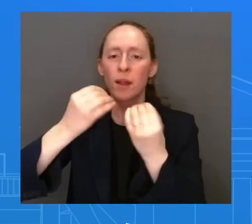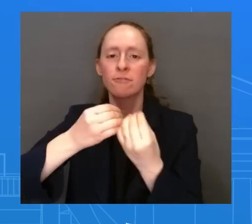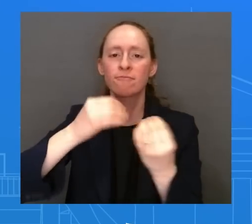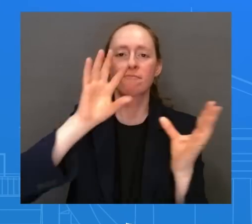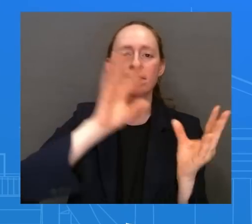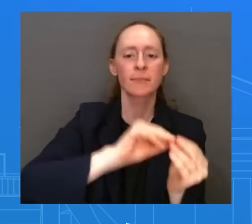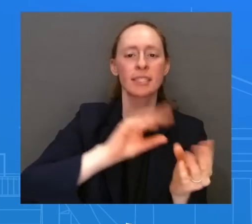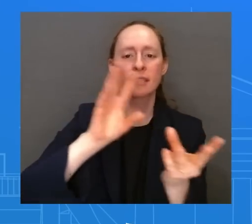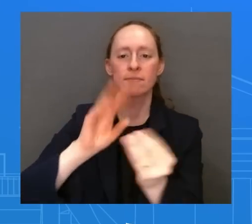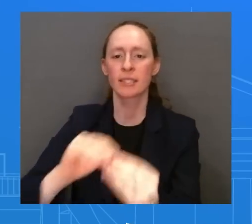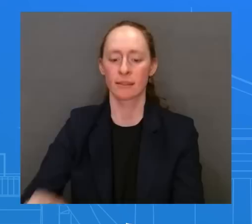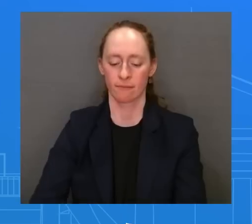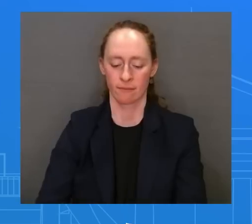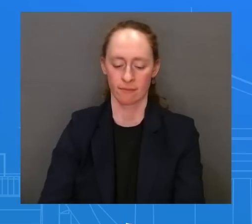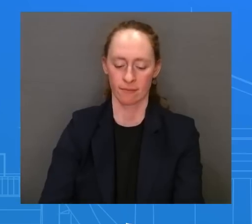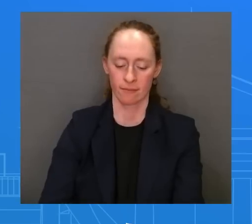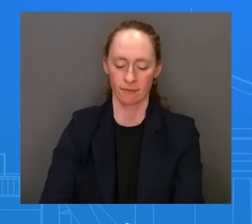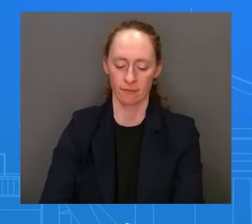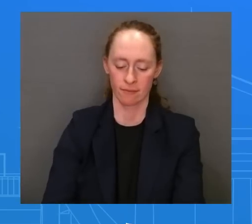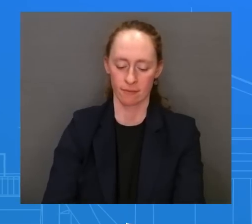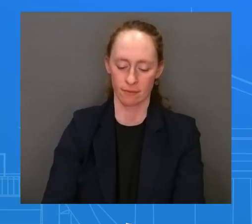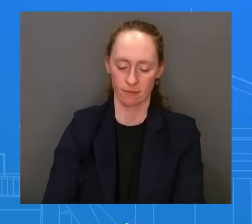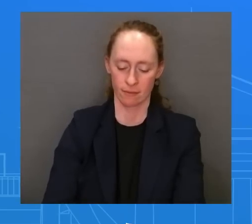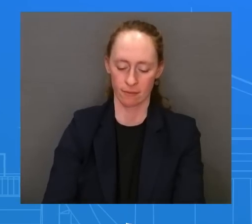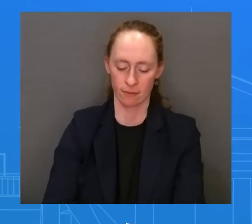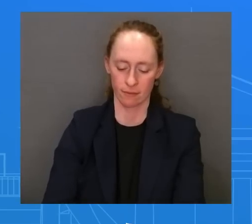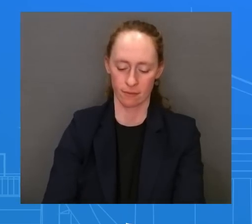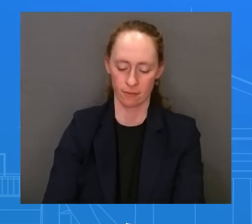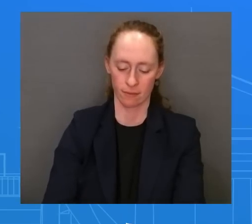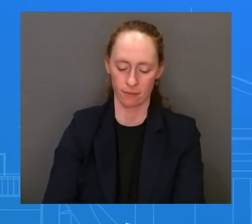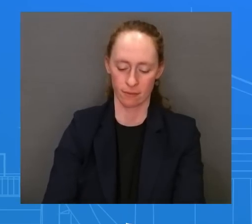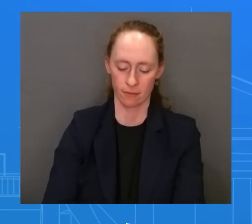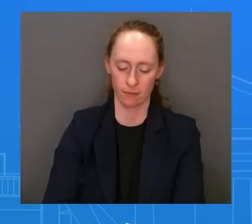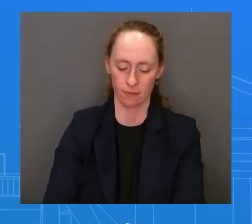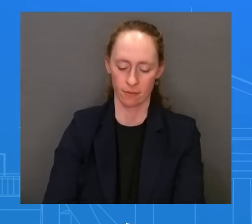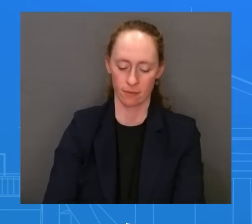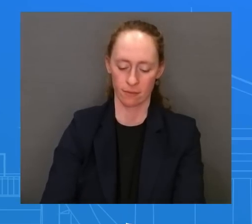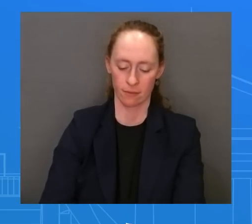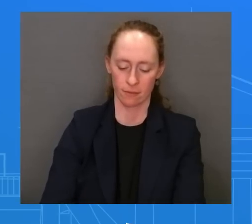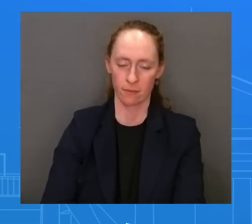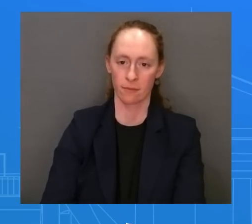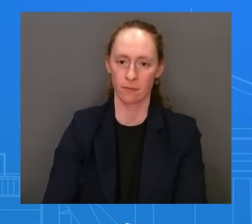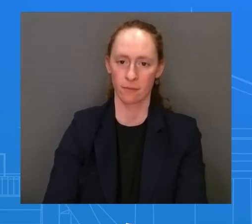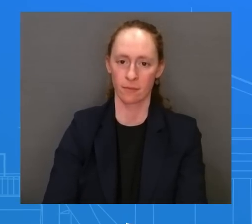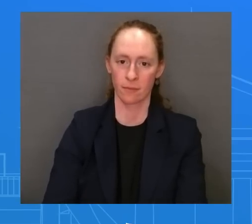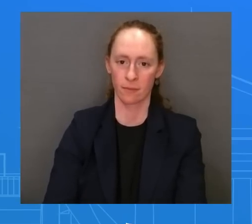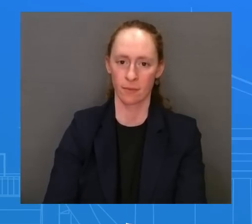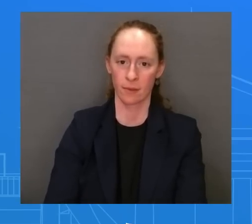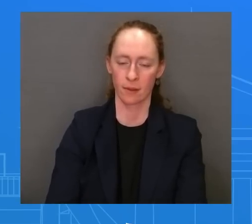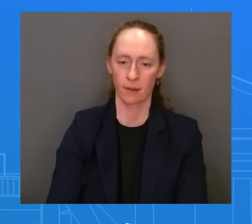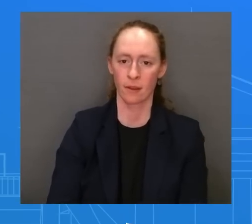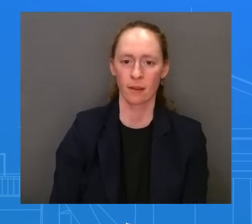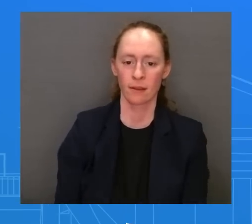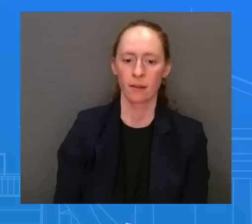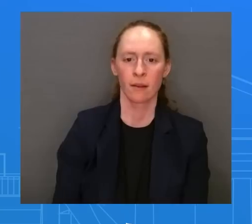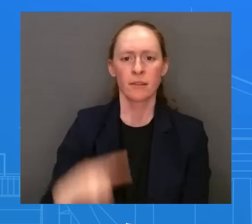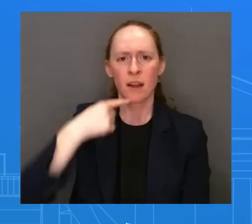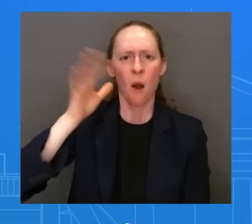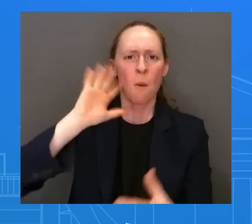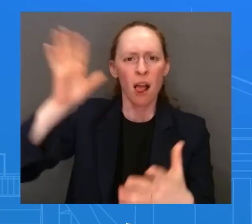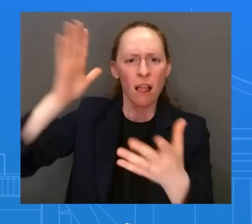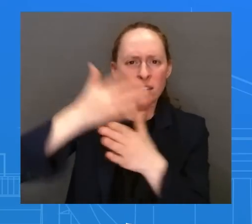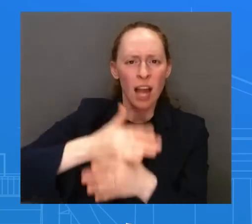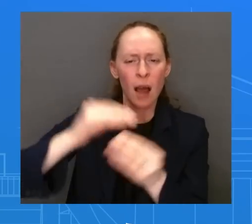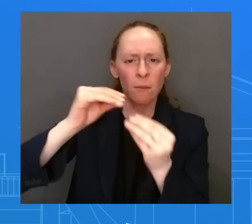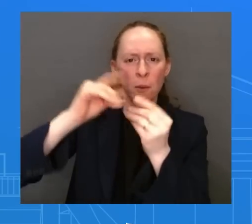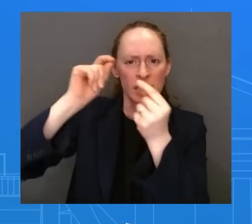being in place yeah I tell you we're going to have as Karine said at the top we'll have more to talk about in terms of specific agenda items on Monday before